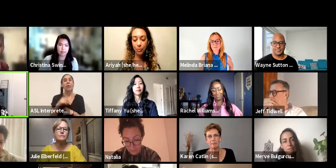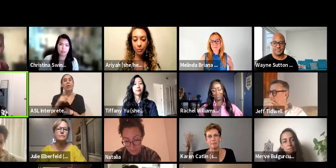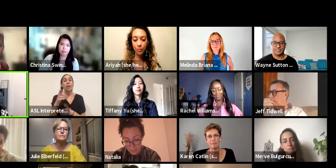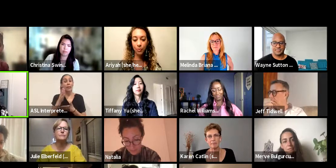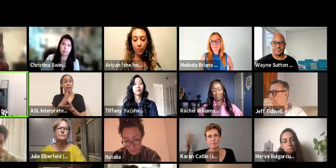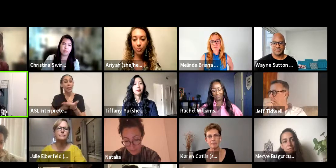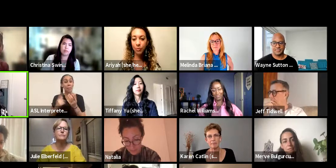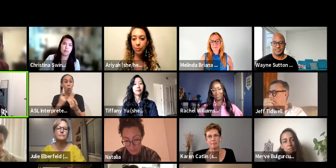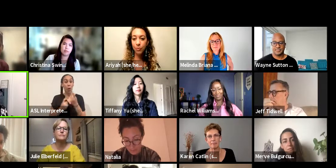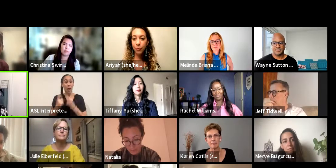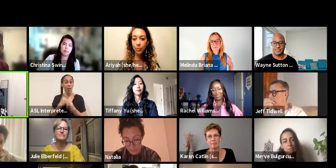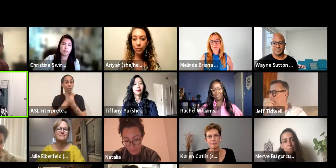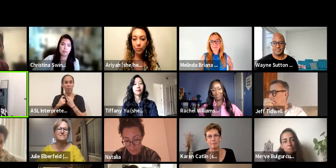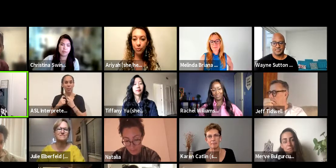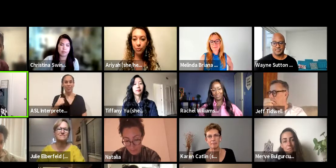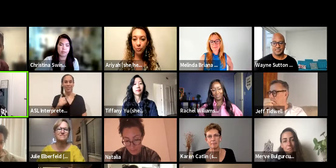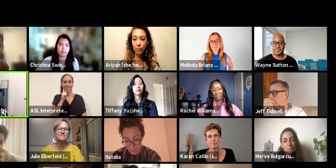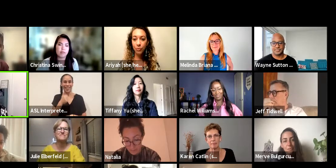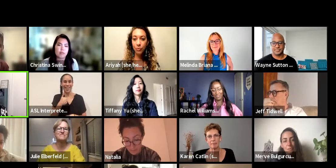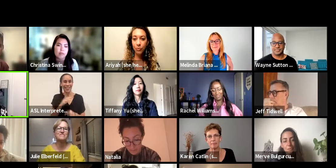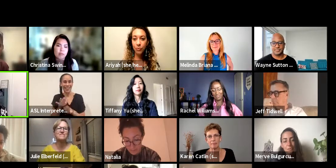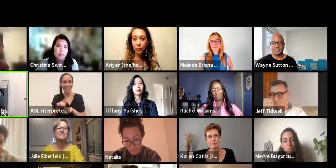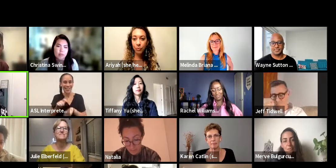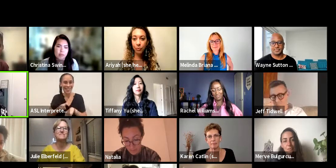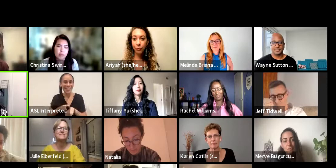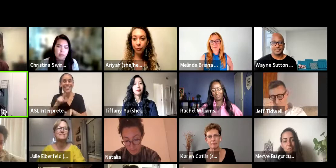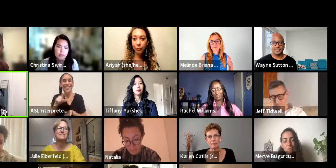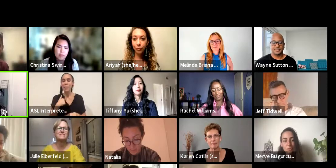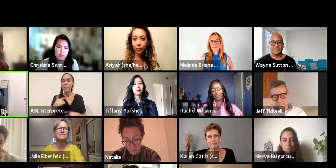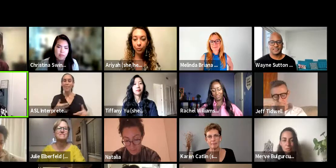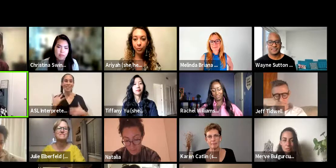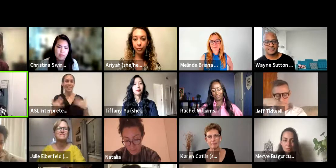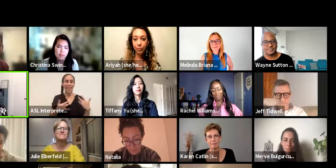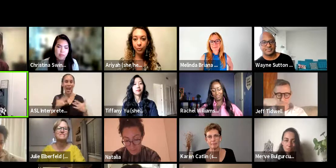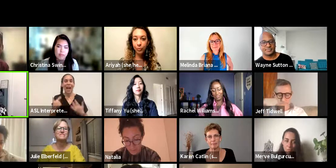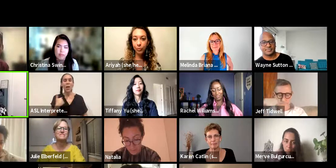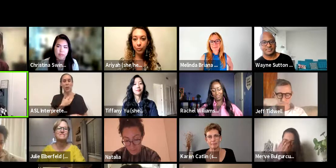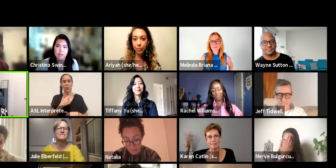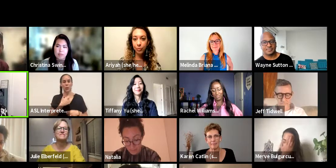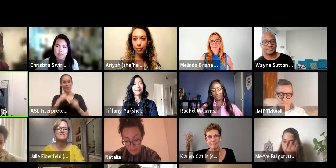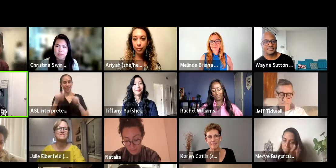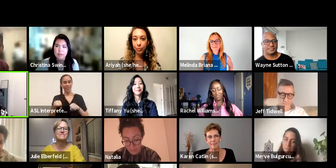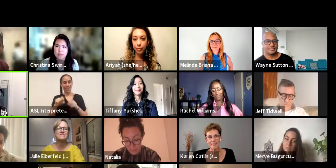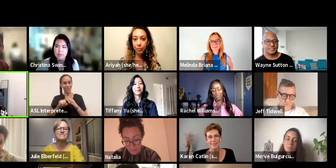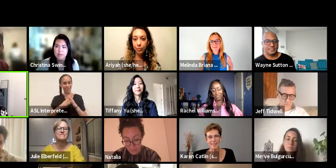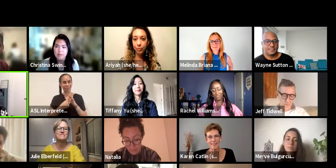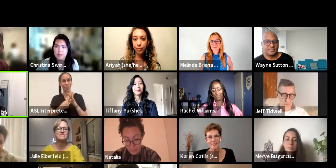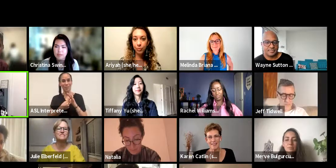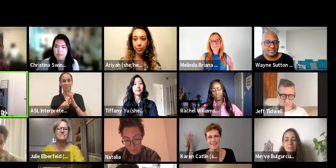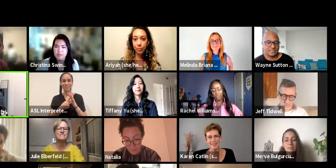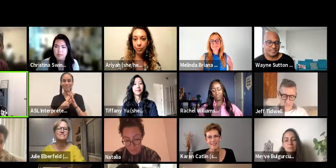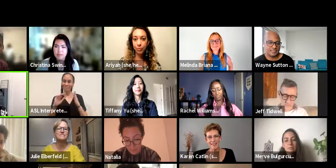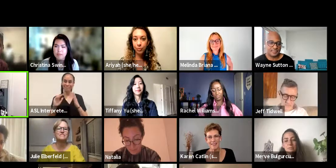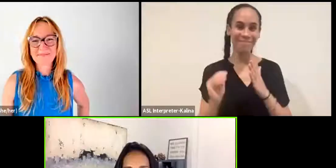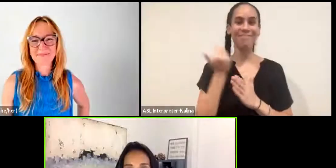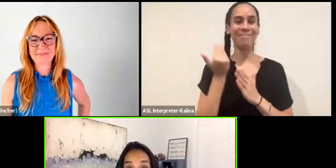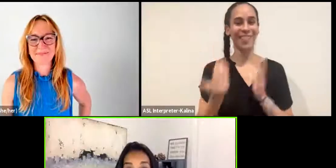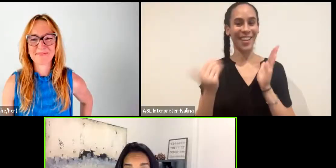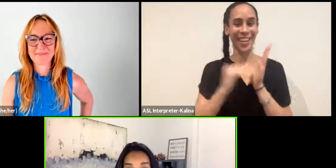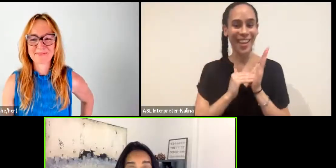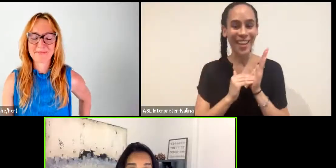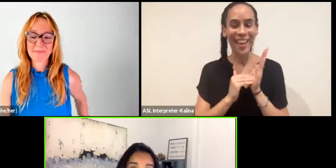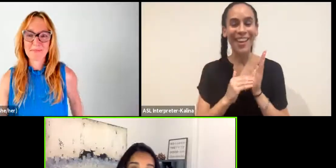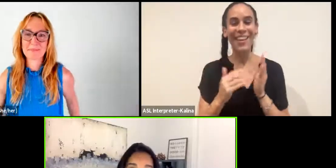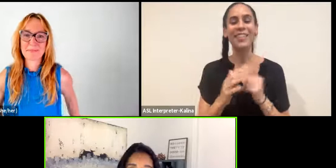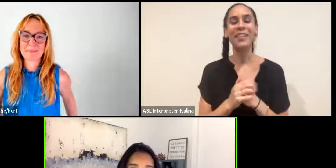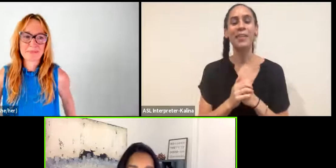get through. And so I'm excited because I have an opportunity to cover fresh ground with you, Melinda, in this moment. We